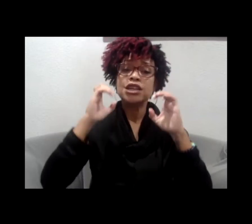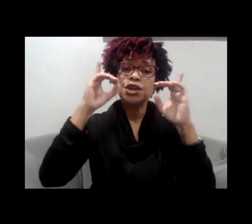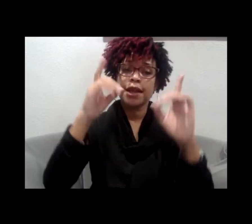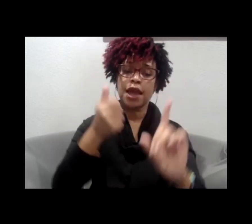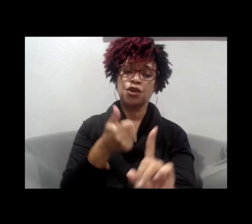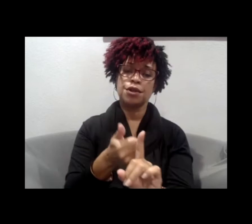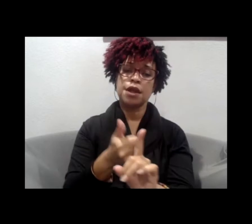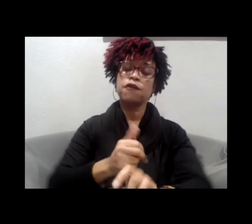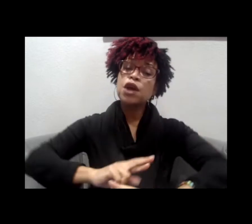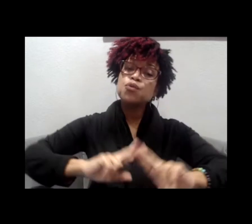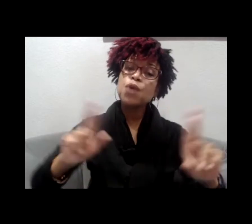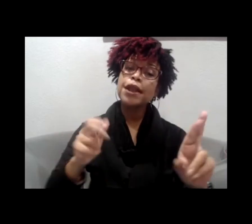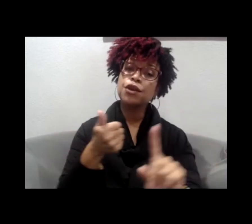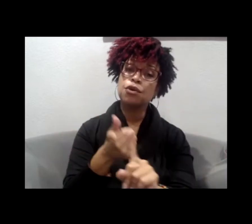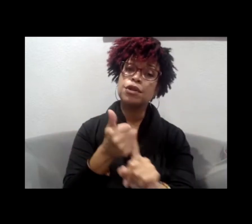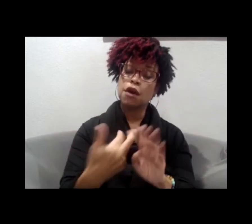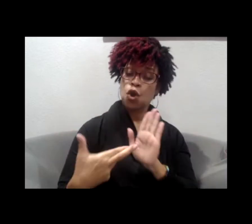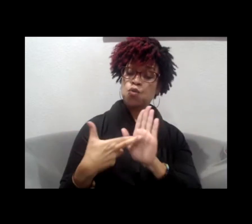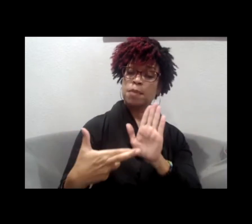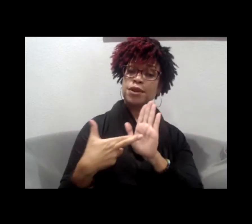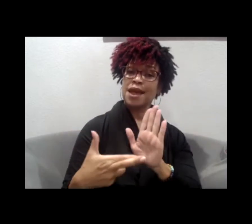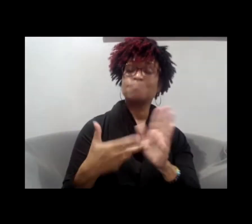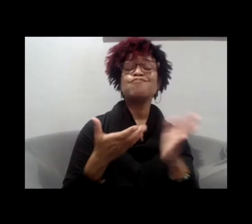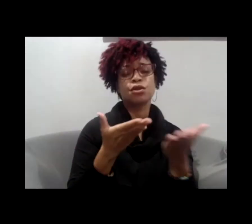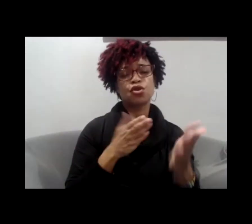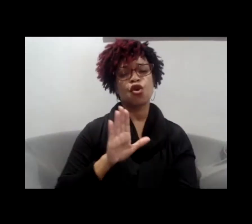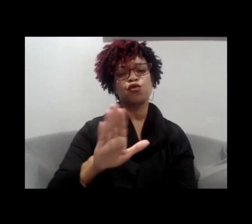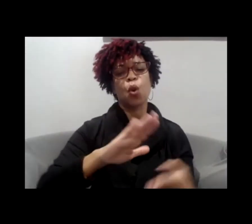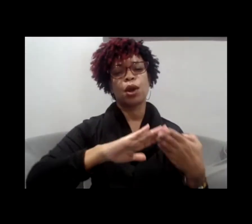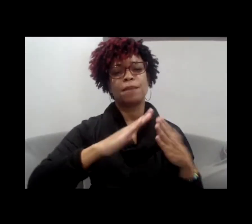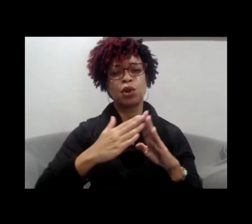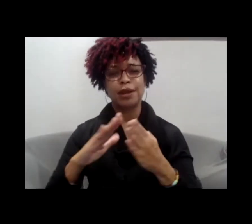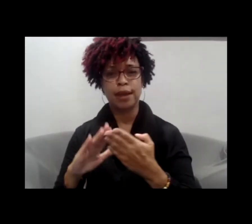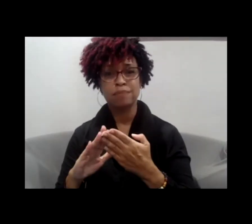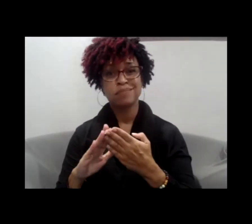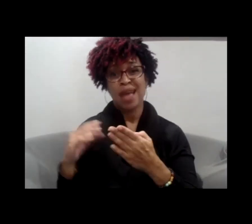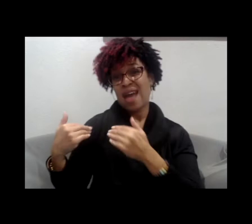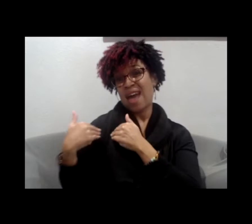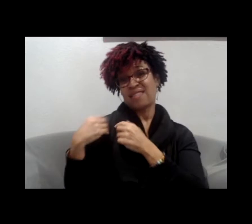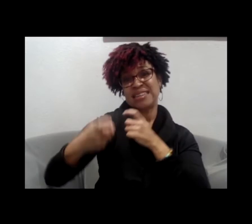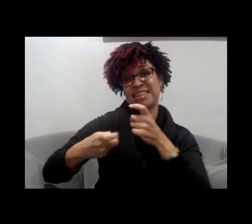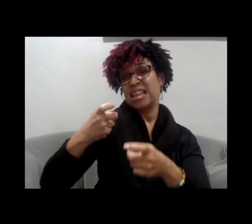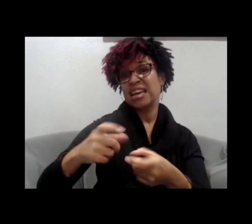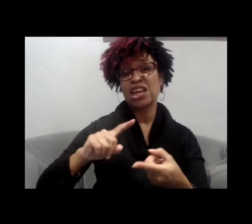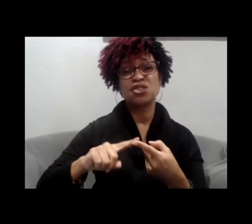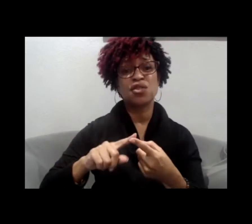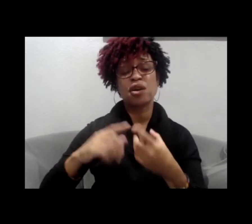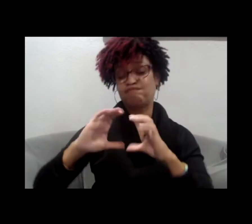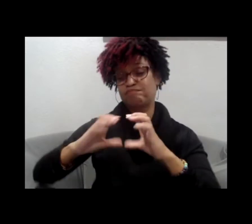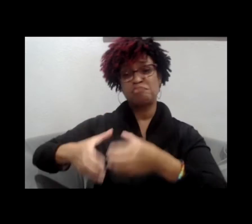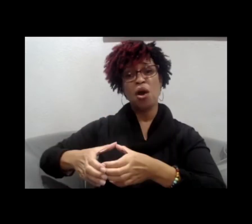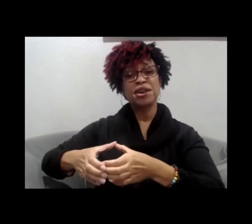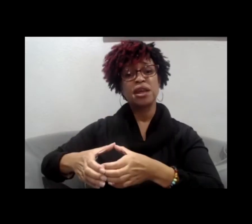preparing yourself to represent and serve your community as a delegate to the party. As we all know,